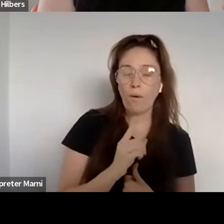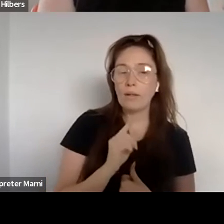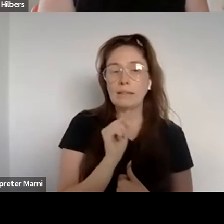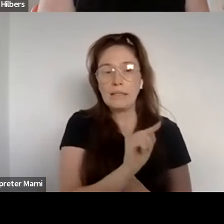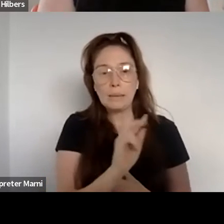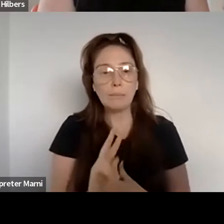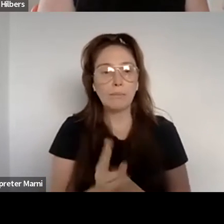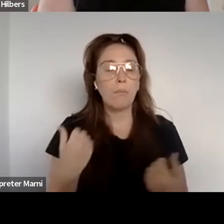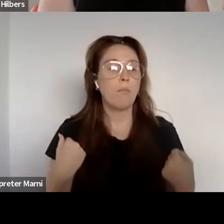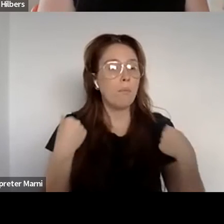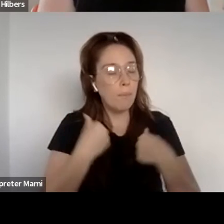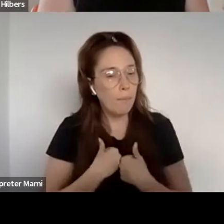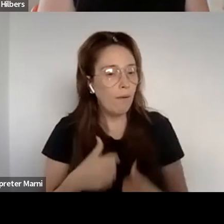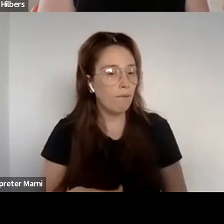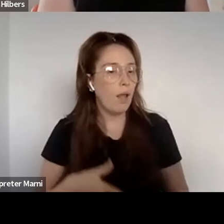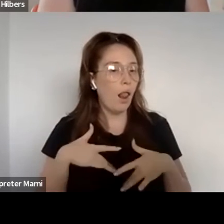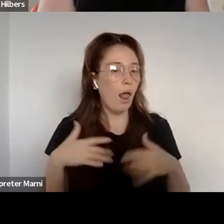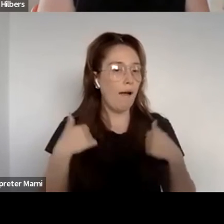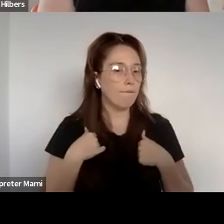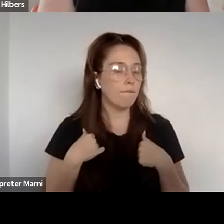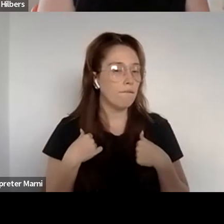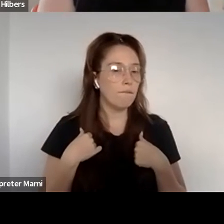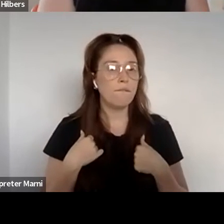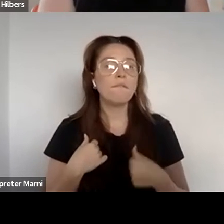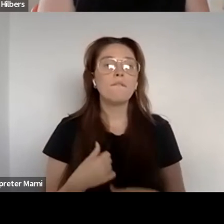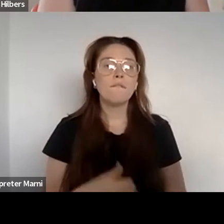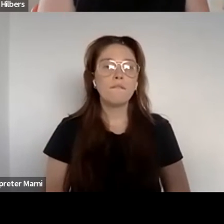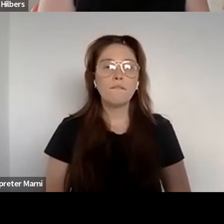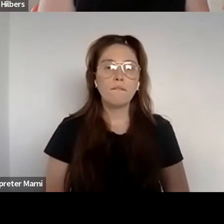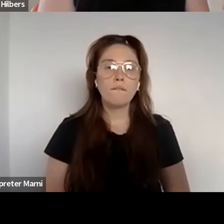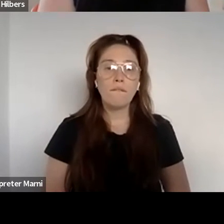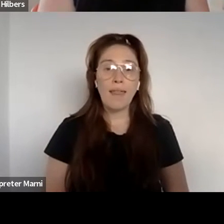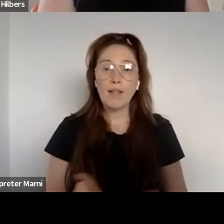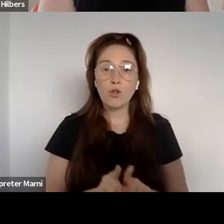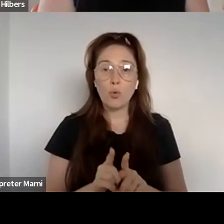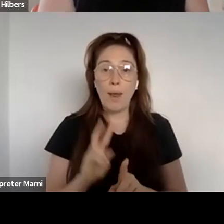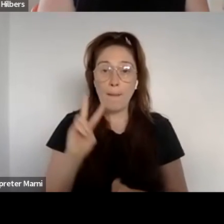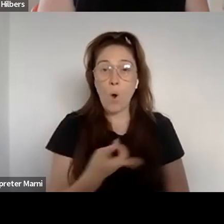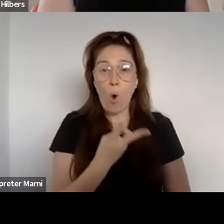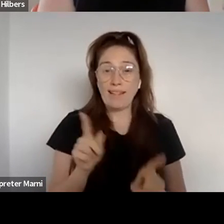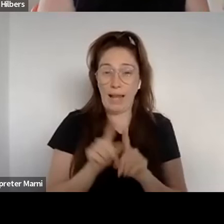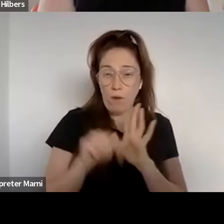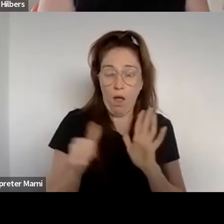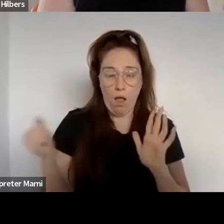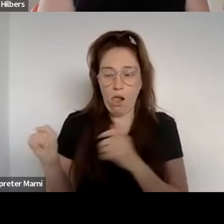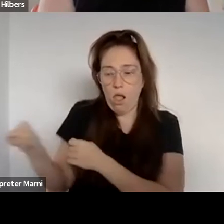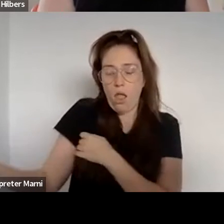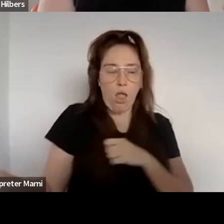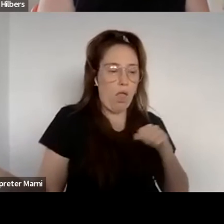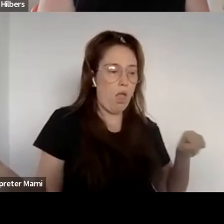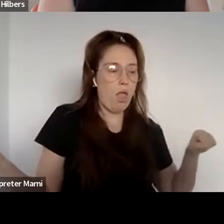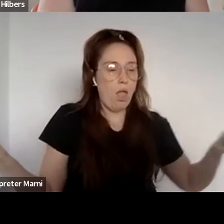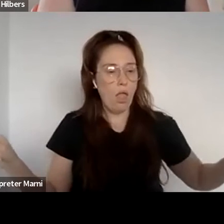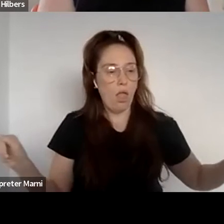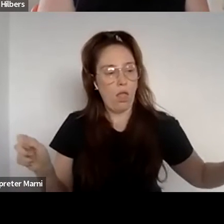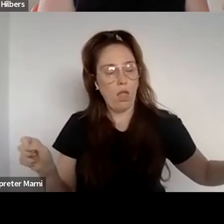And quite recently, it occurred to me why we had to wear it together. And this is, again, the materials talking. And it